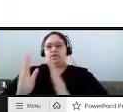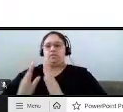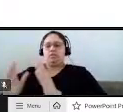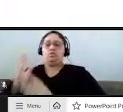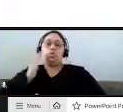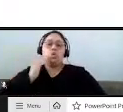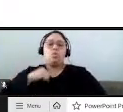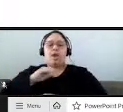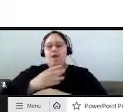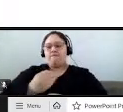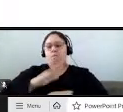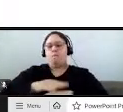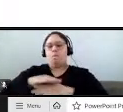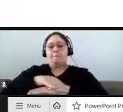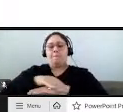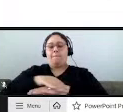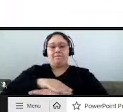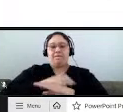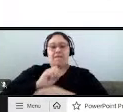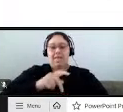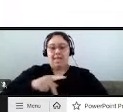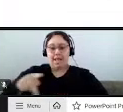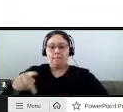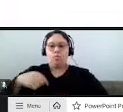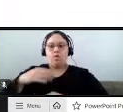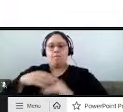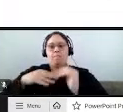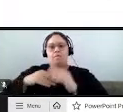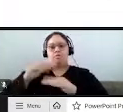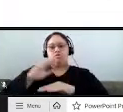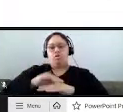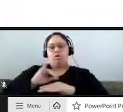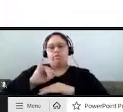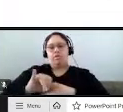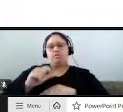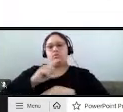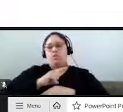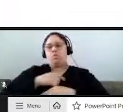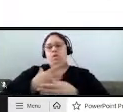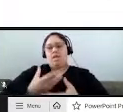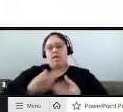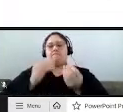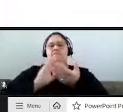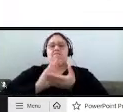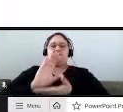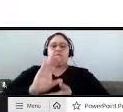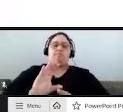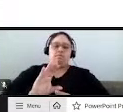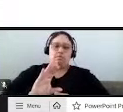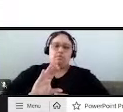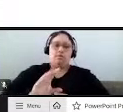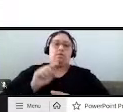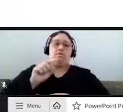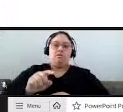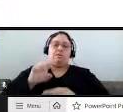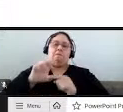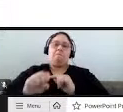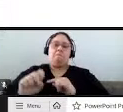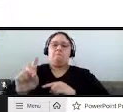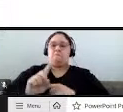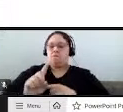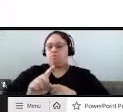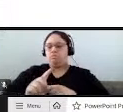initially we have a more basic app, which we can build upon as we have funding. Even that has been found to